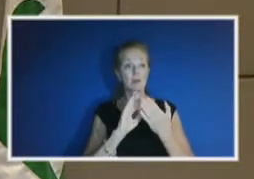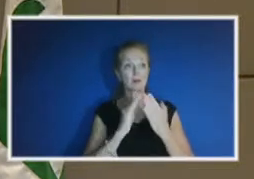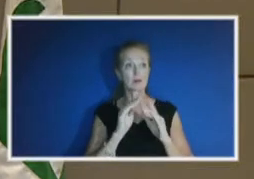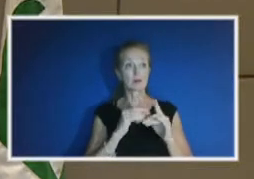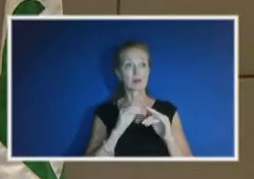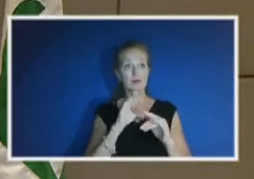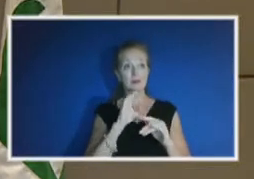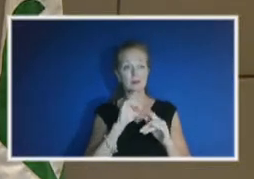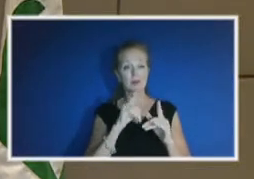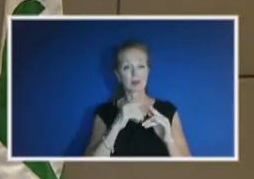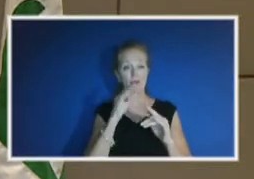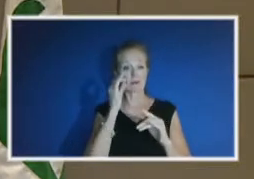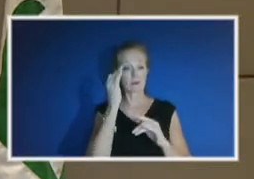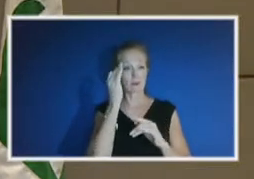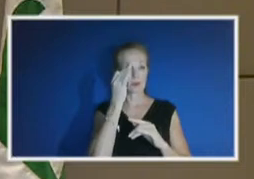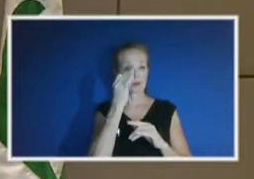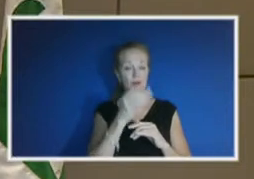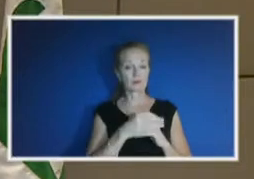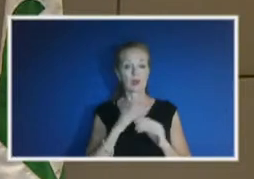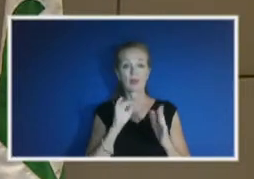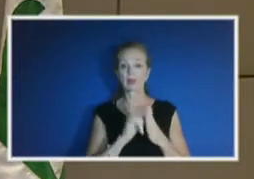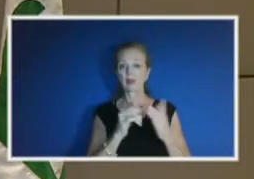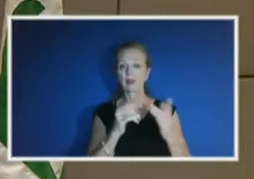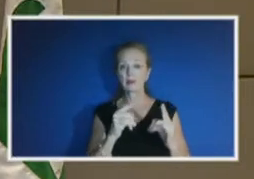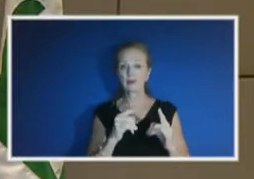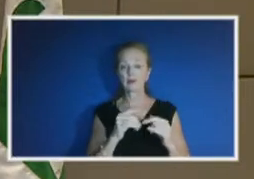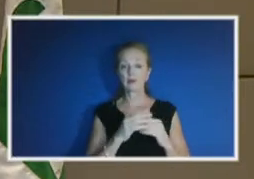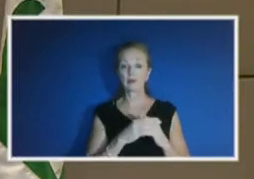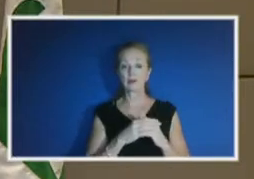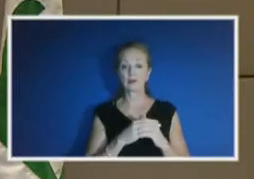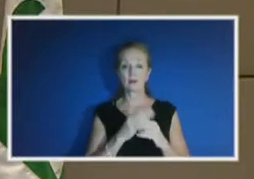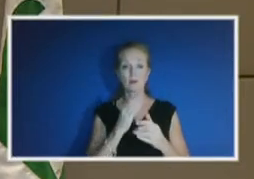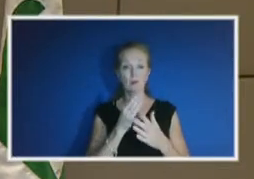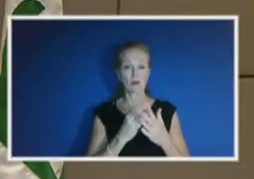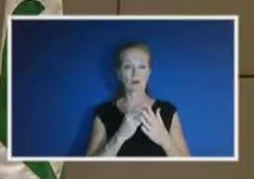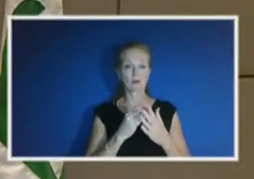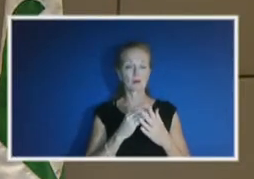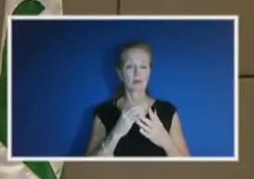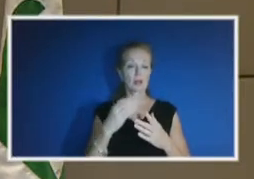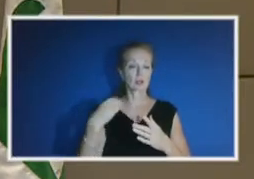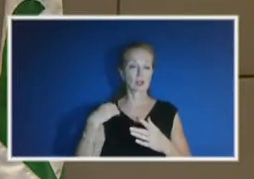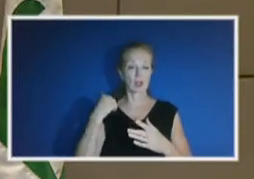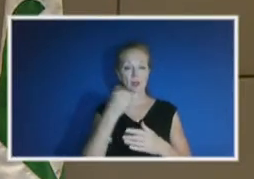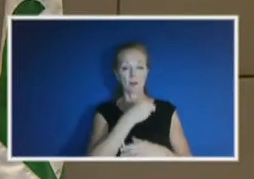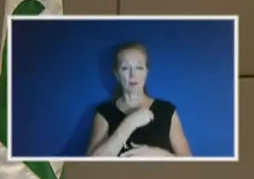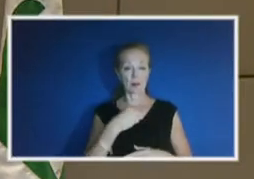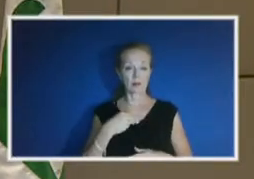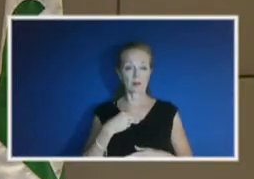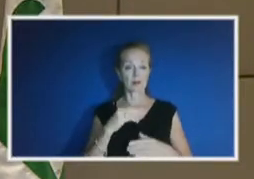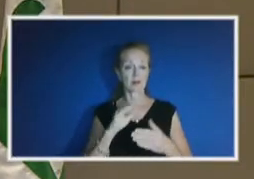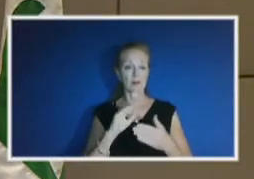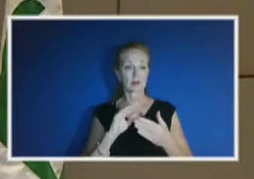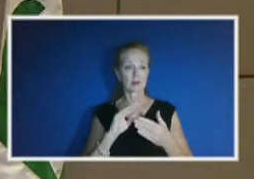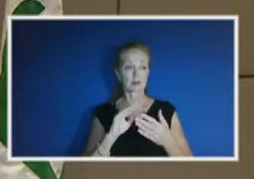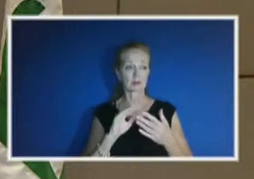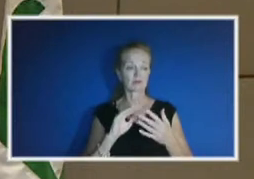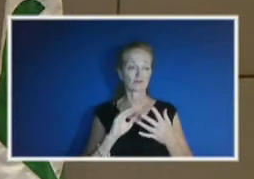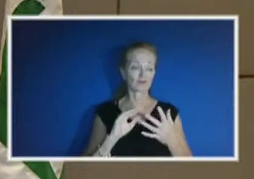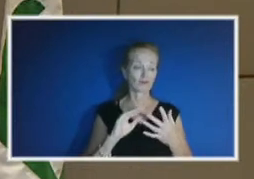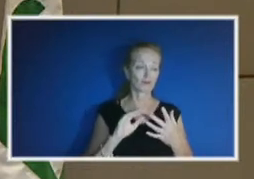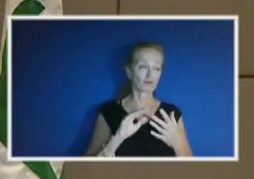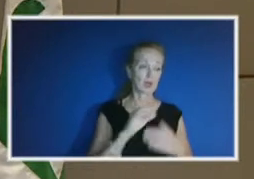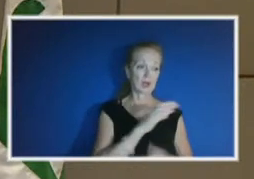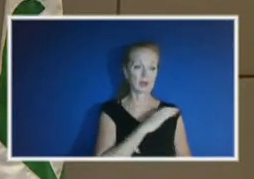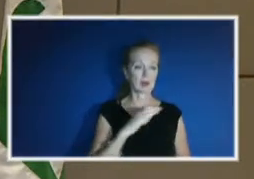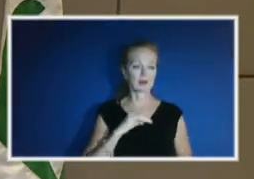committee's future. And this came out of a sense on the part of the chair and members of the committee that they were not doing